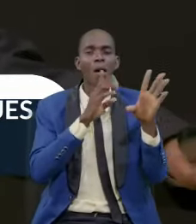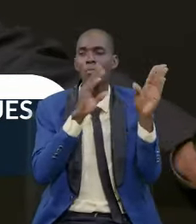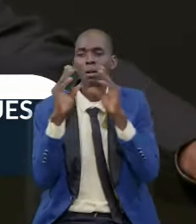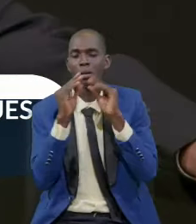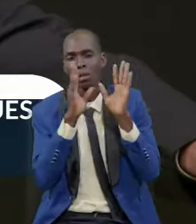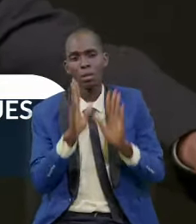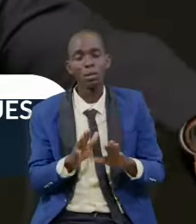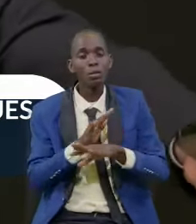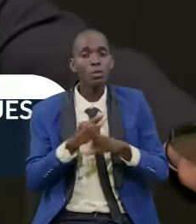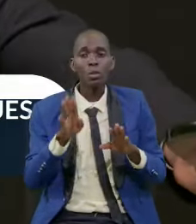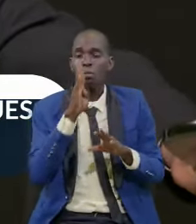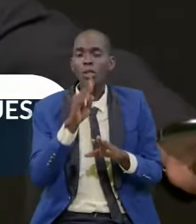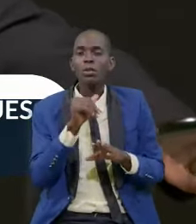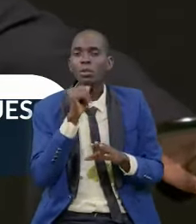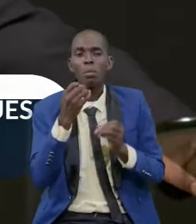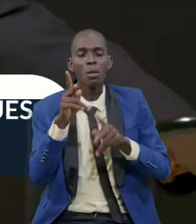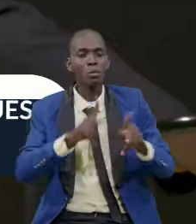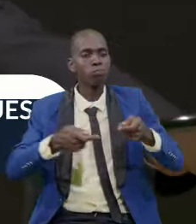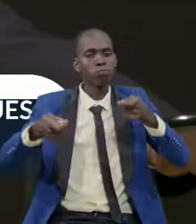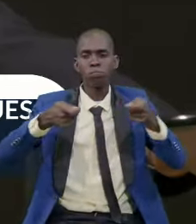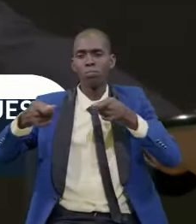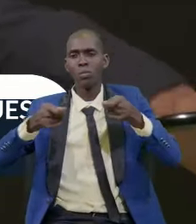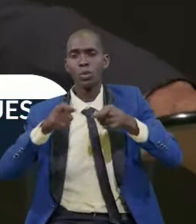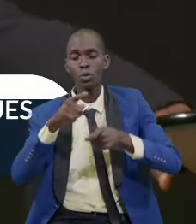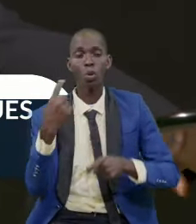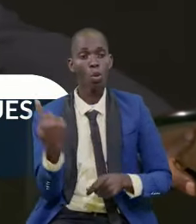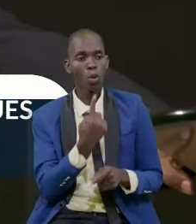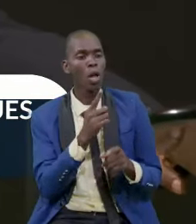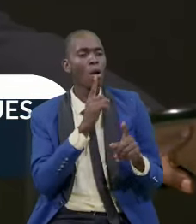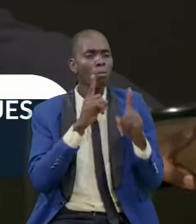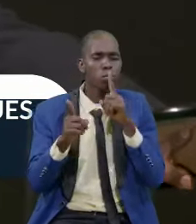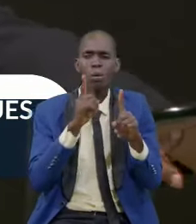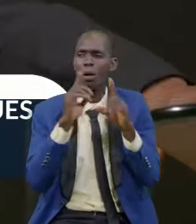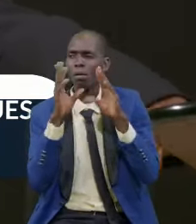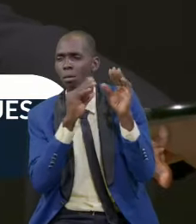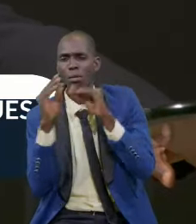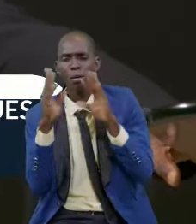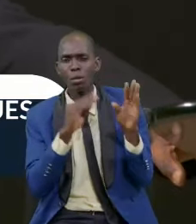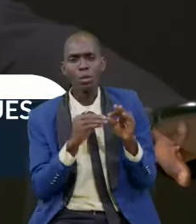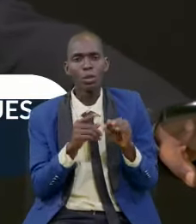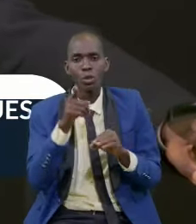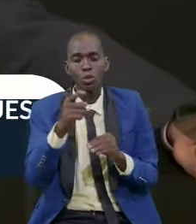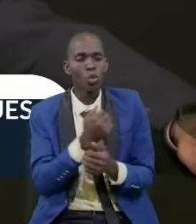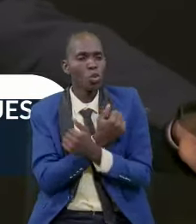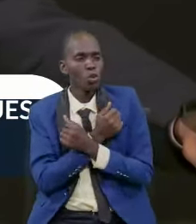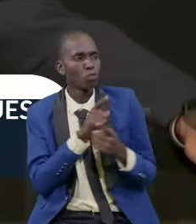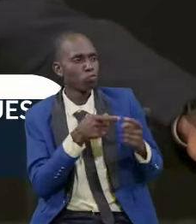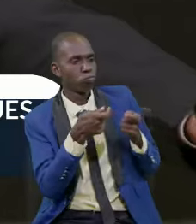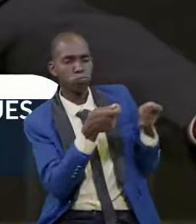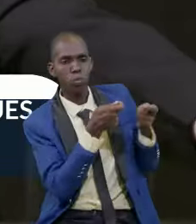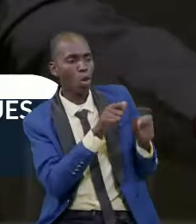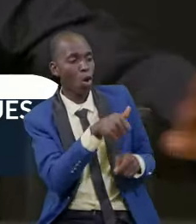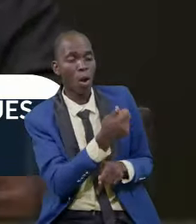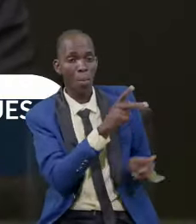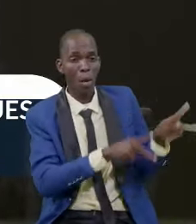many people that always talking and talking. We're not controlling our lives, we're trying to control the lives of other people.